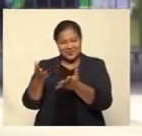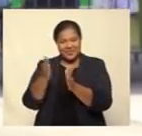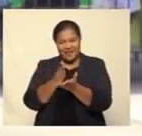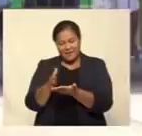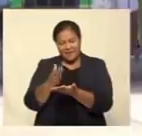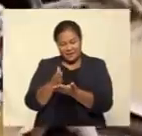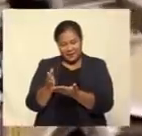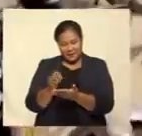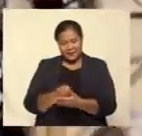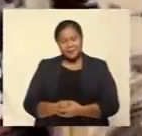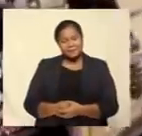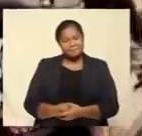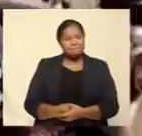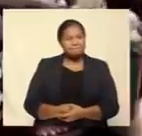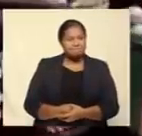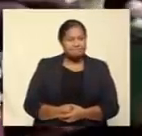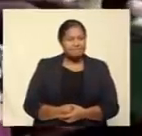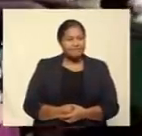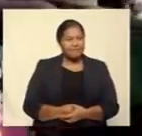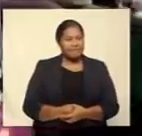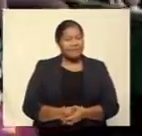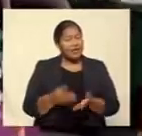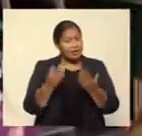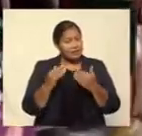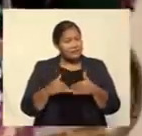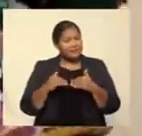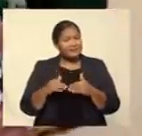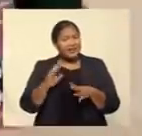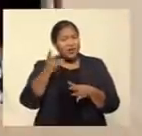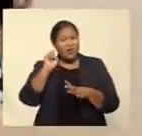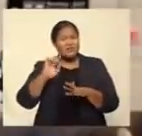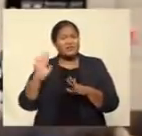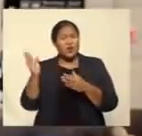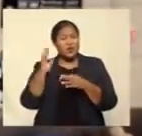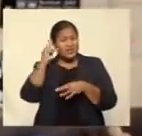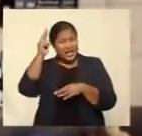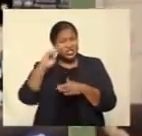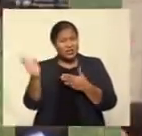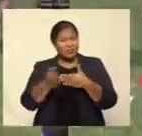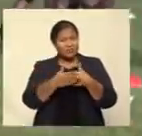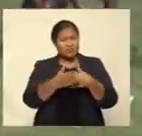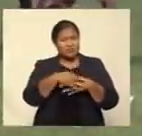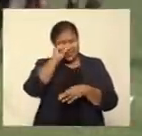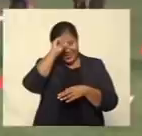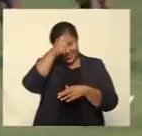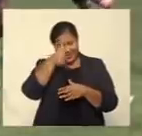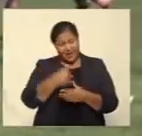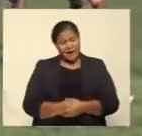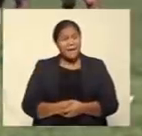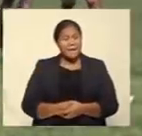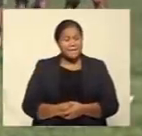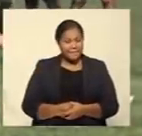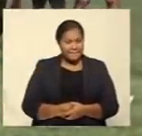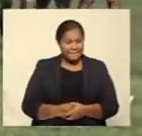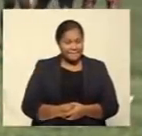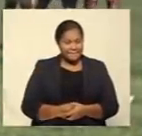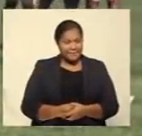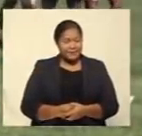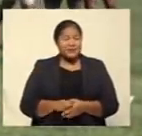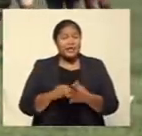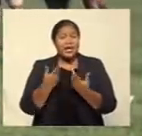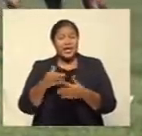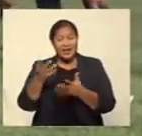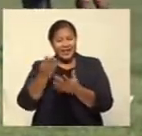News. Still to come, calls for national lockdown in India. And later on in sports,